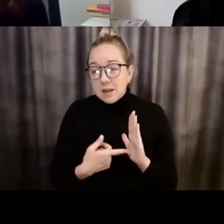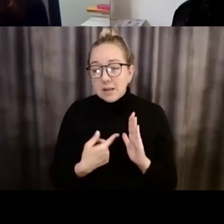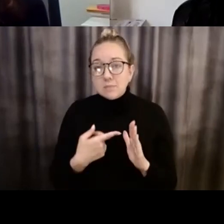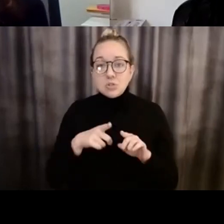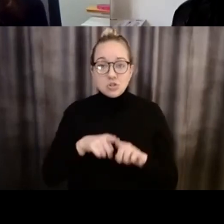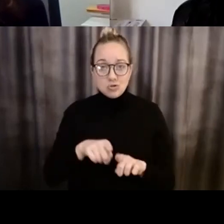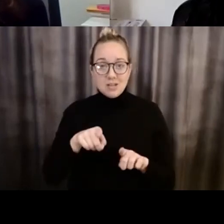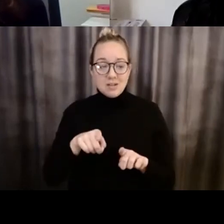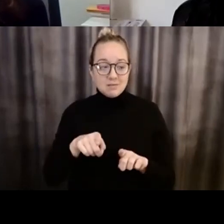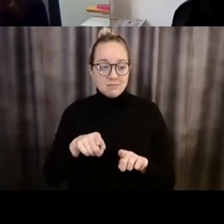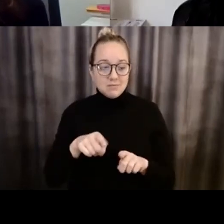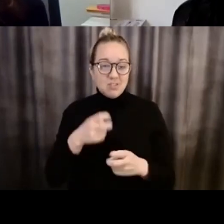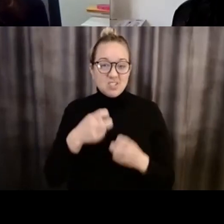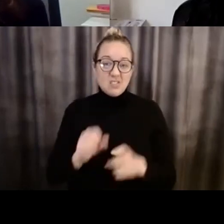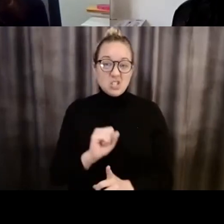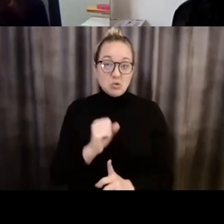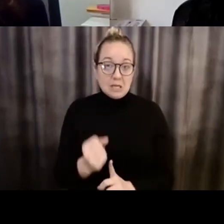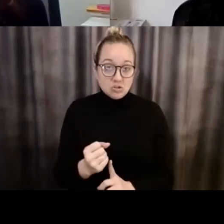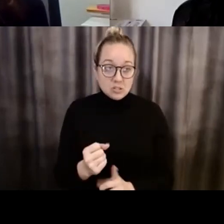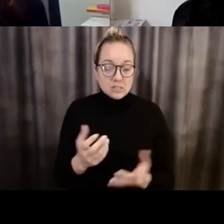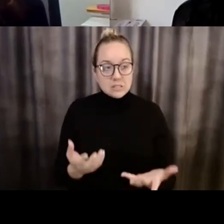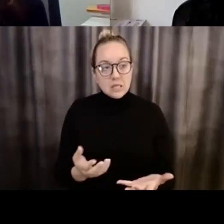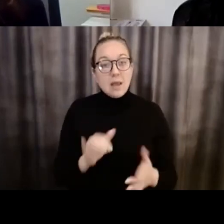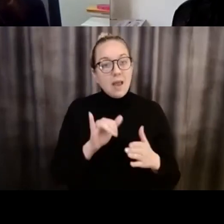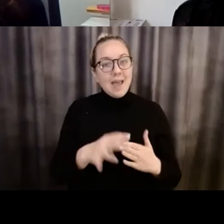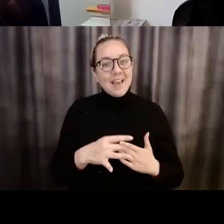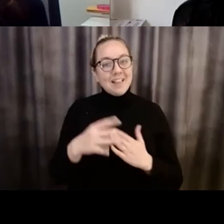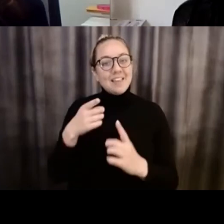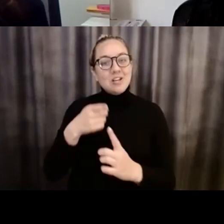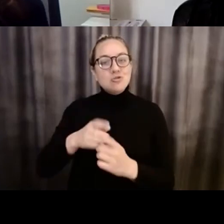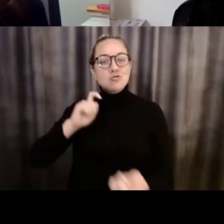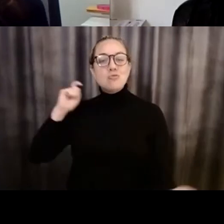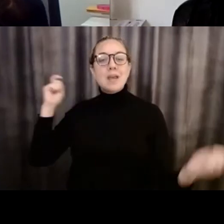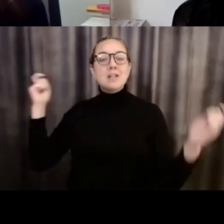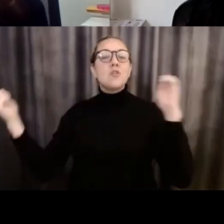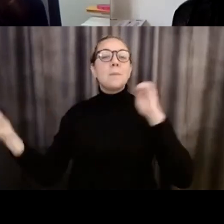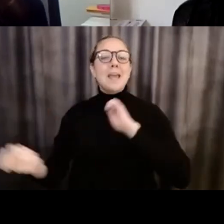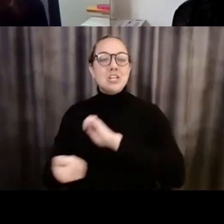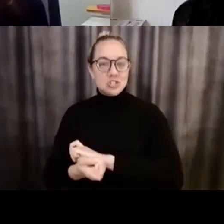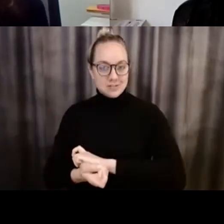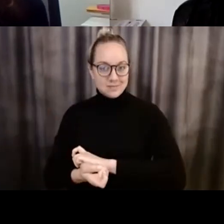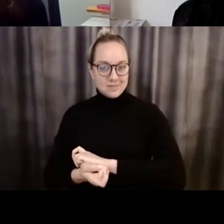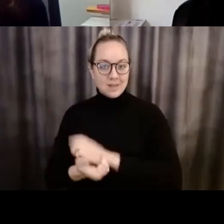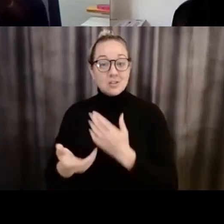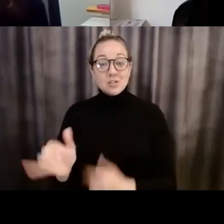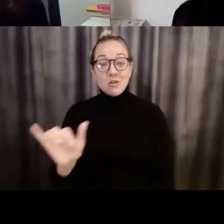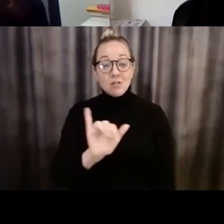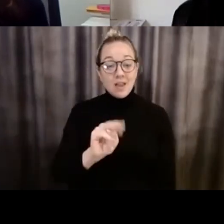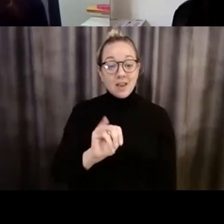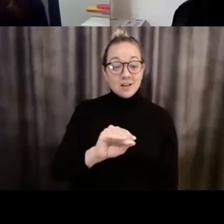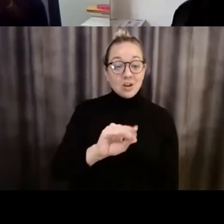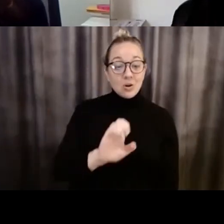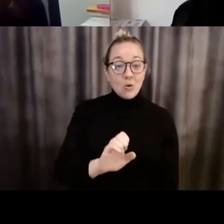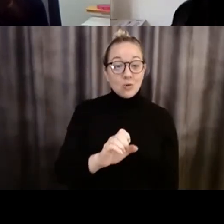times, they can actually lead to transformational change. So as Nicole said, it might be a